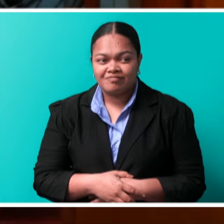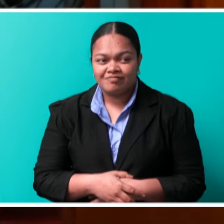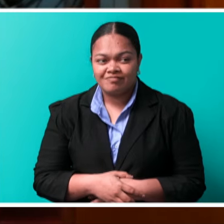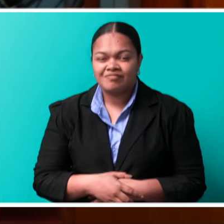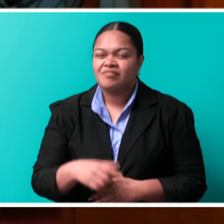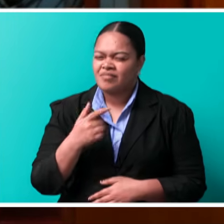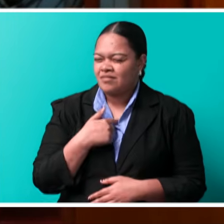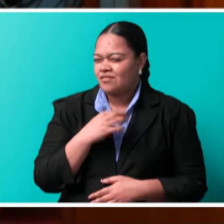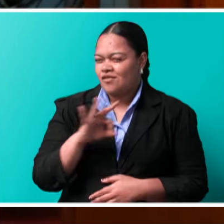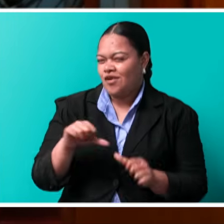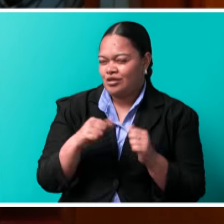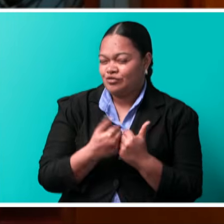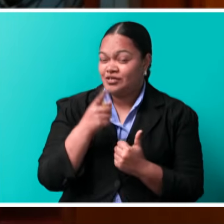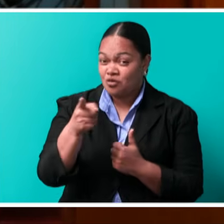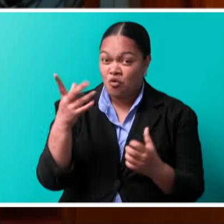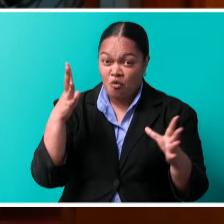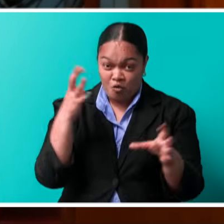support the budget.